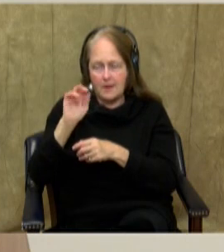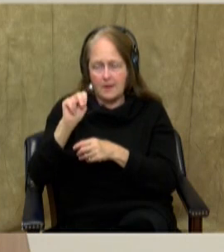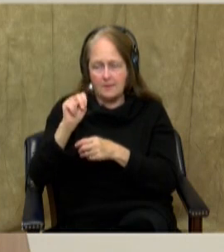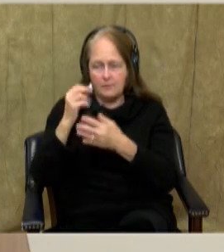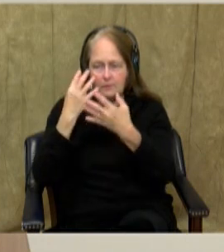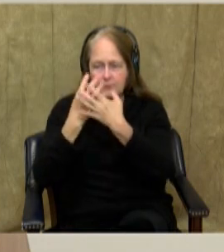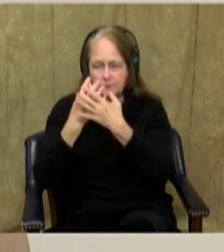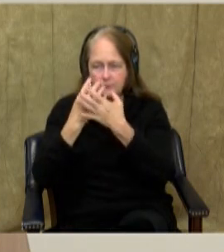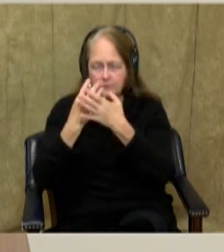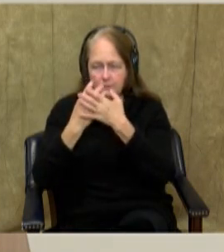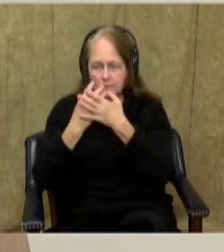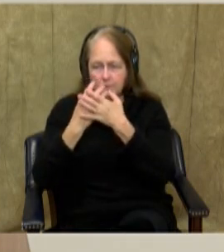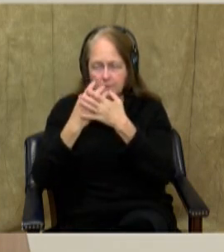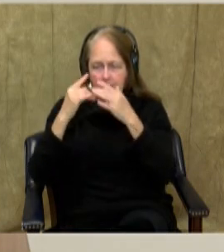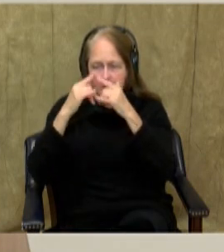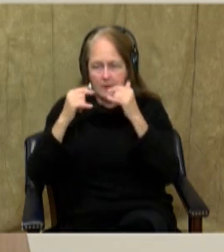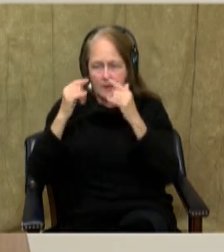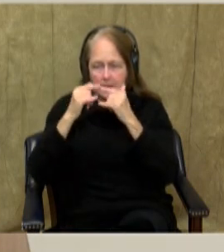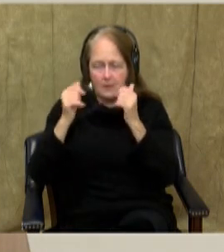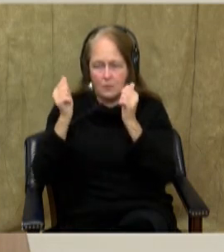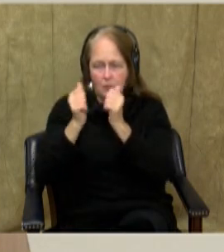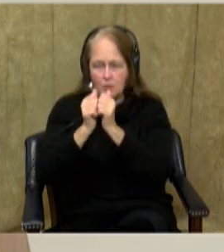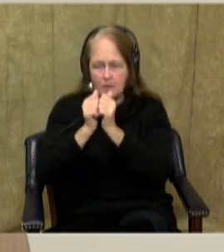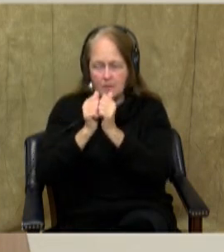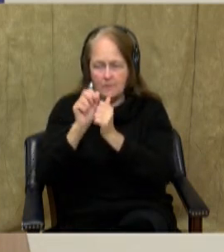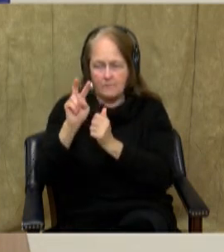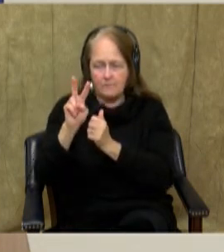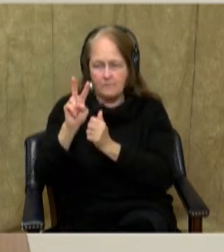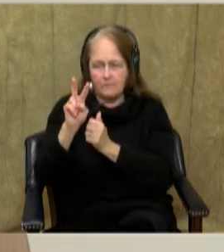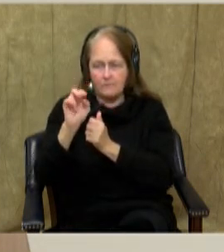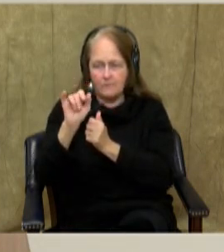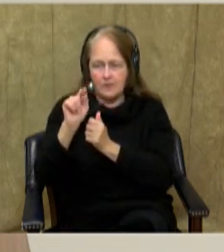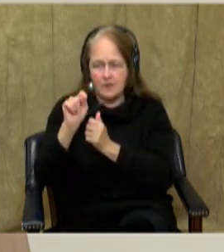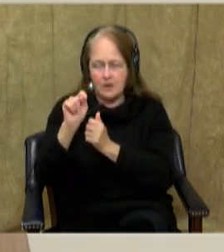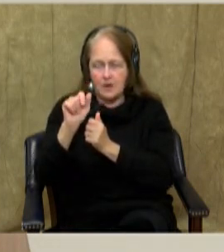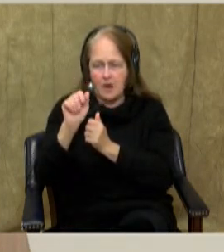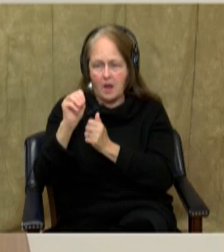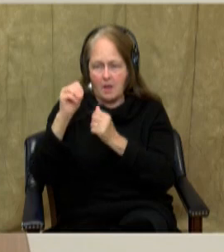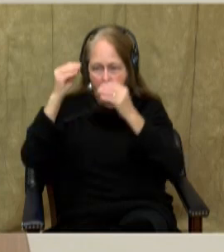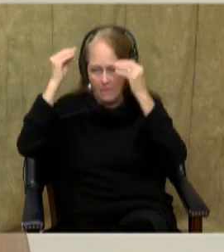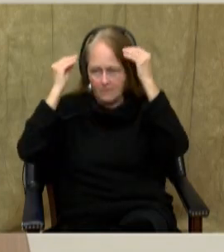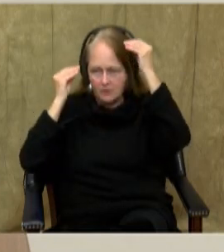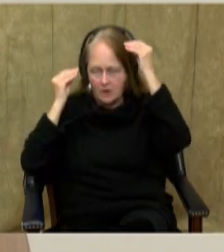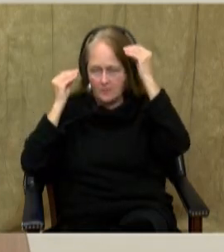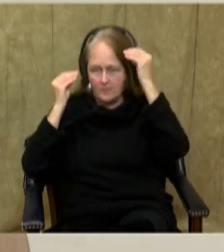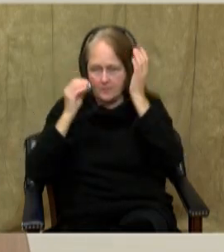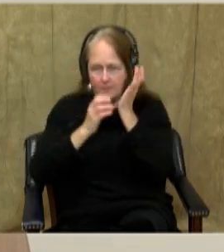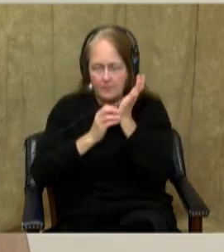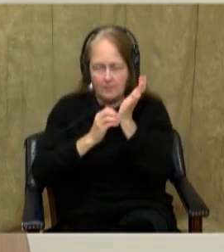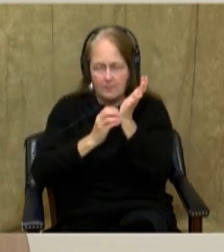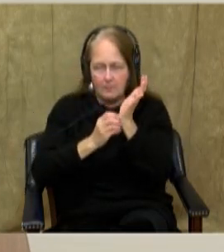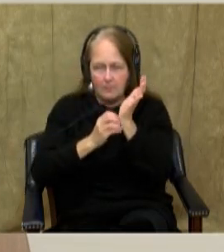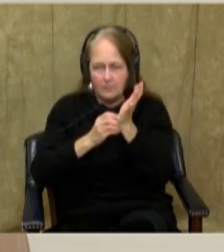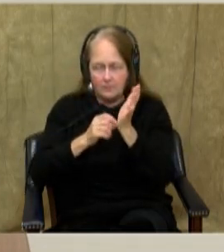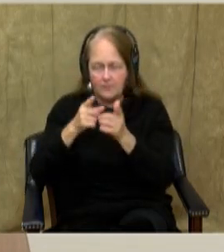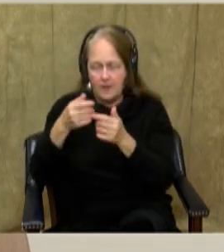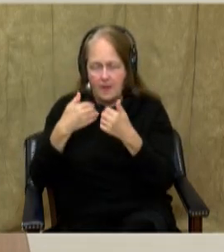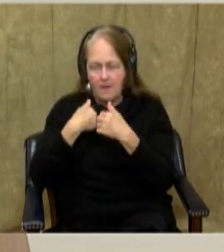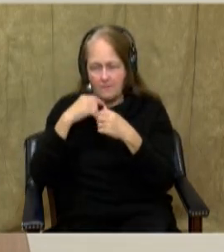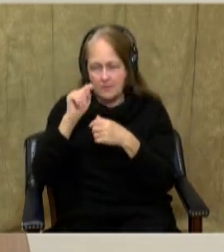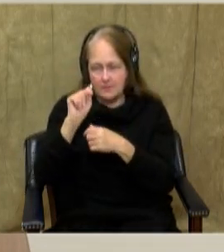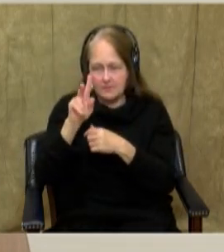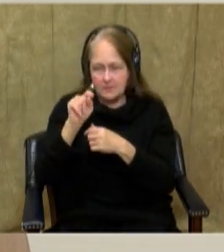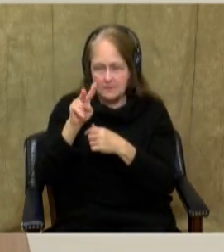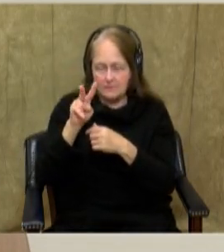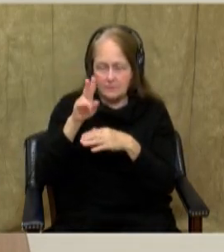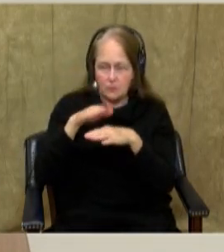prisoner and held in a prison camp in Vietnam. Now, his claim to fame was this. He did a televised interview as a prisoner